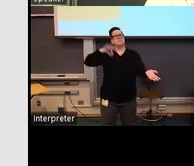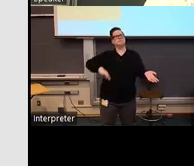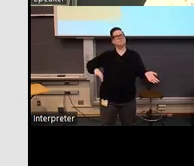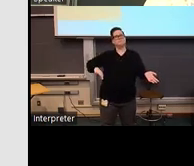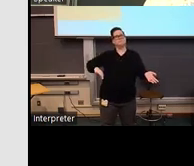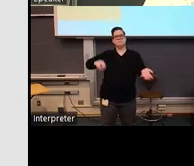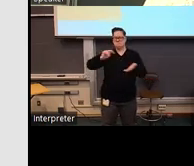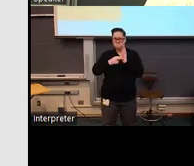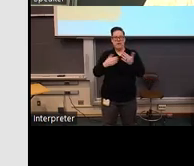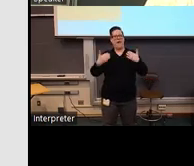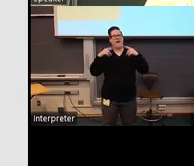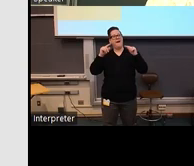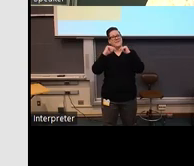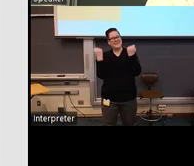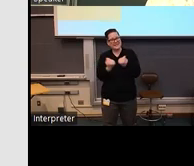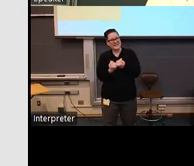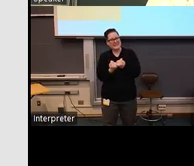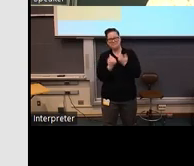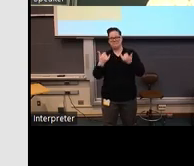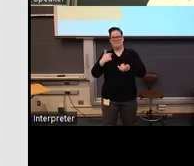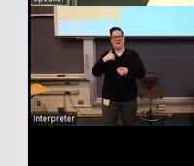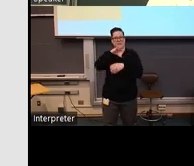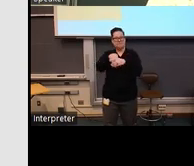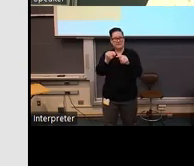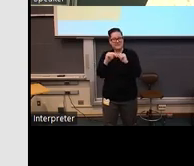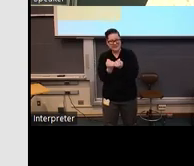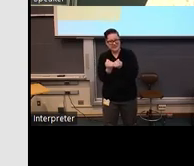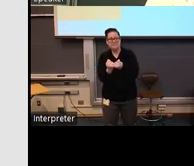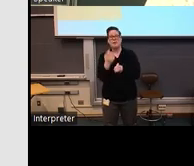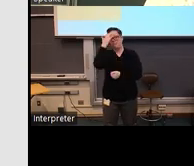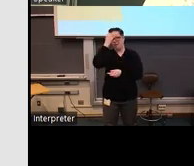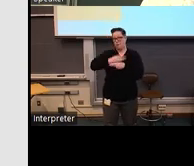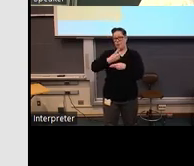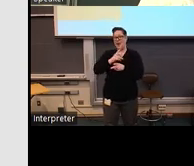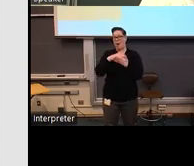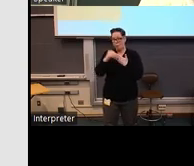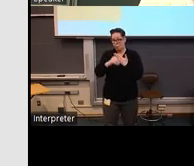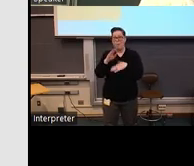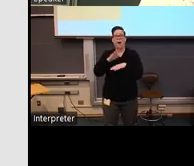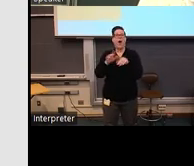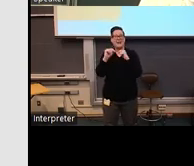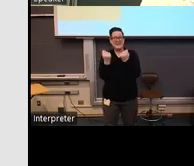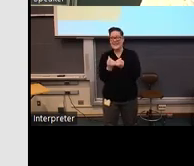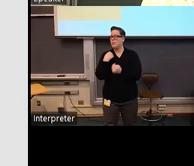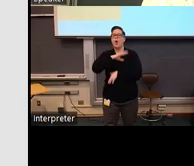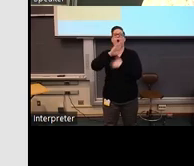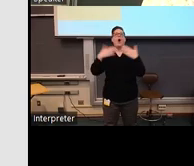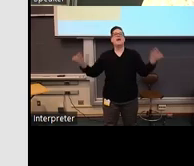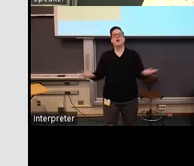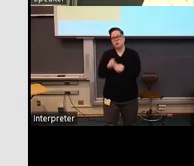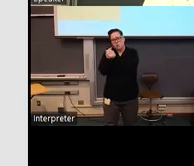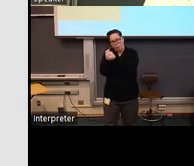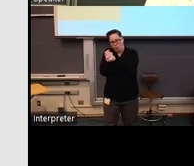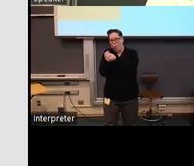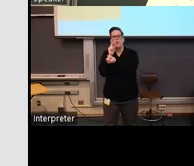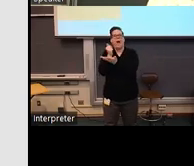your team. And now I'm a part of your team, and the memory care program's a part of your team. And we're here to support you, to help you